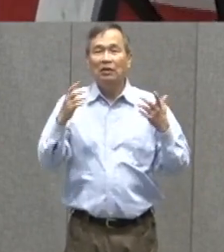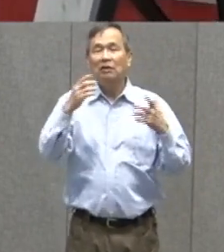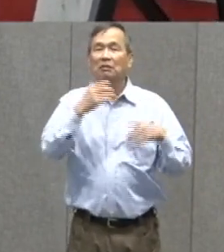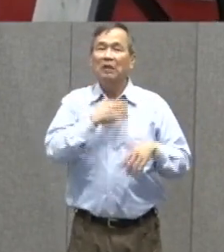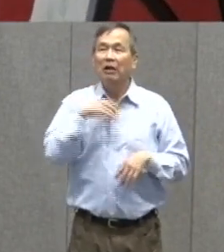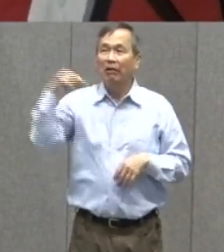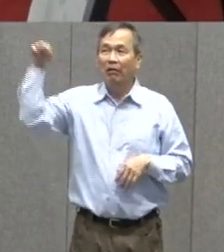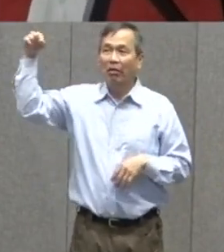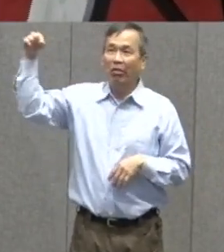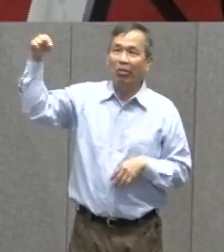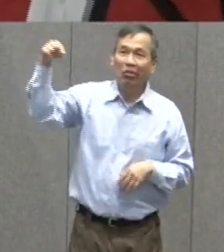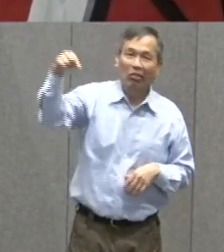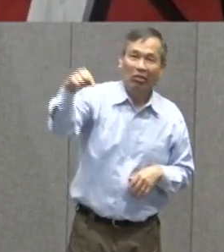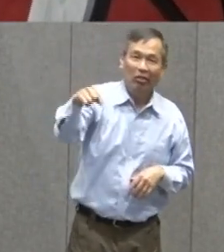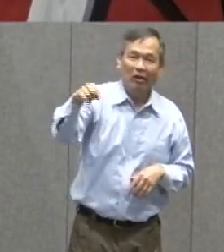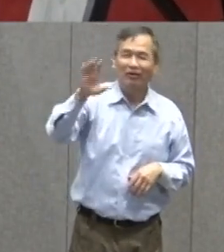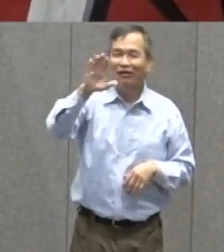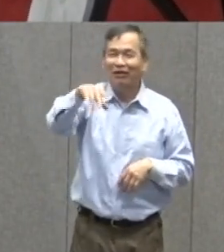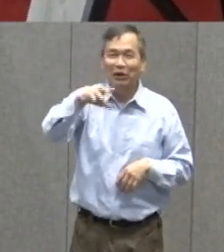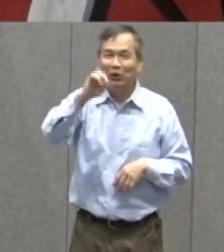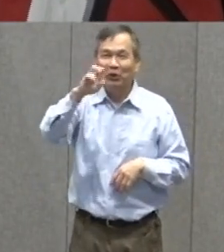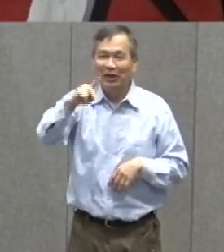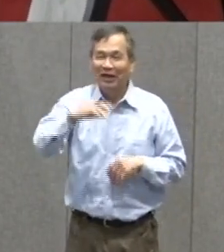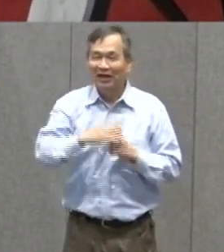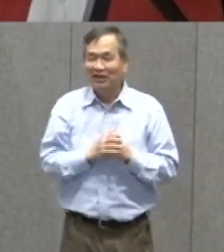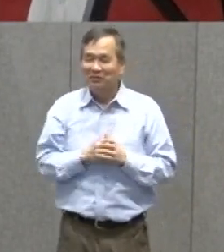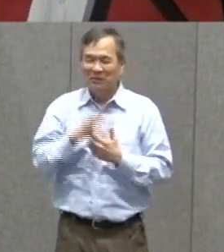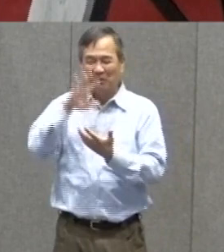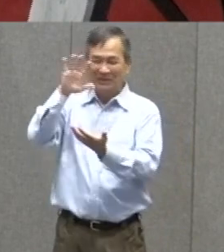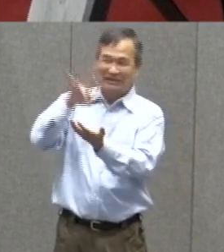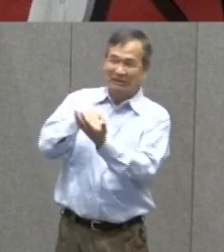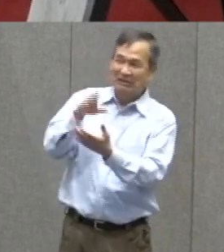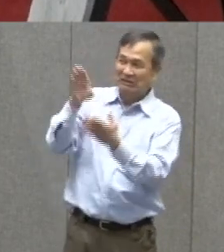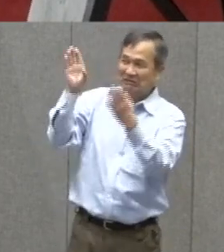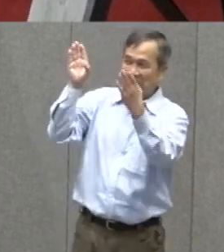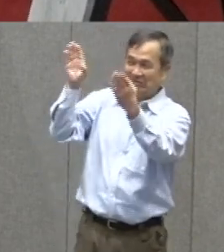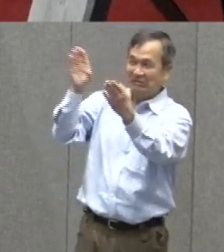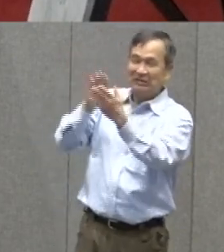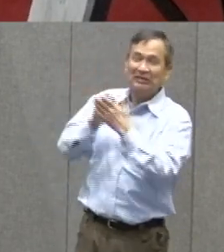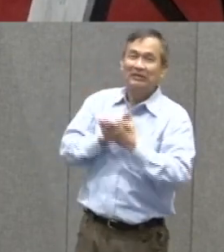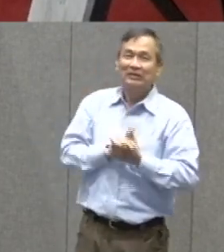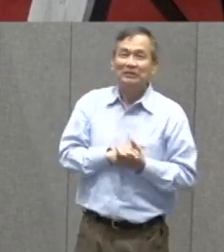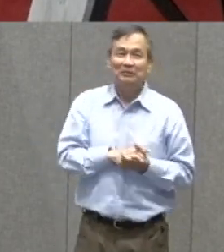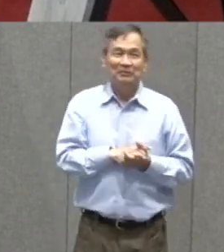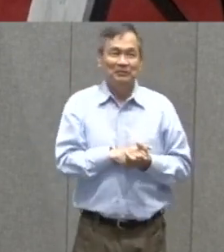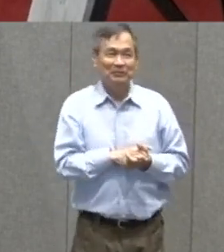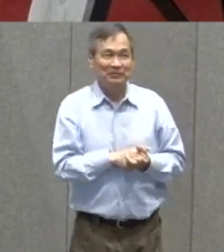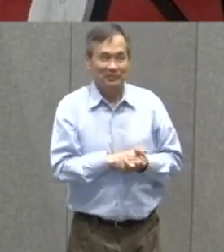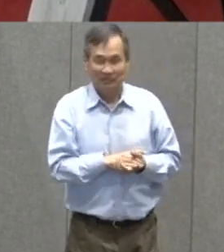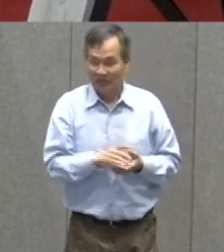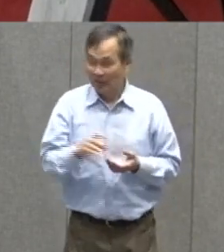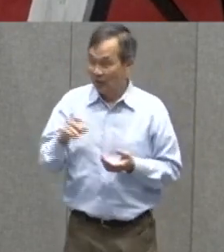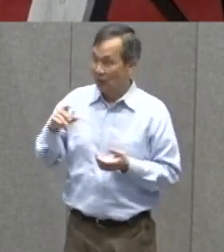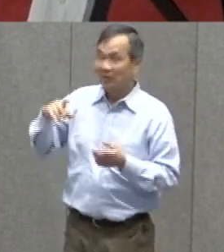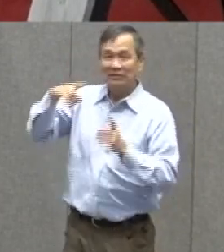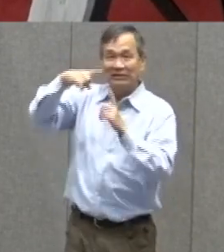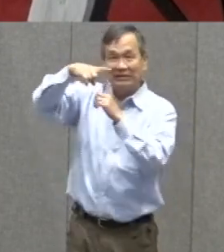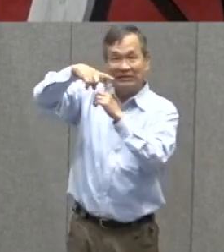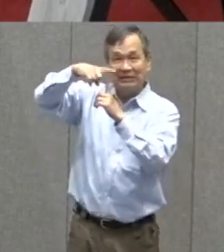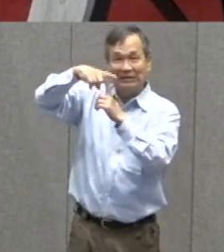that's okay. At the center of right here of the of the horizontal line that you